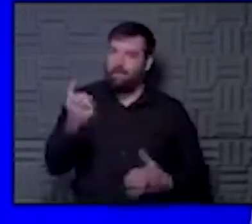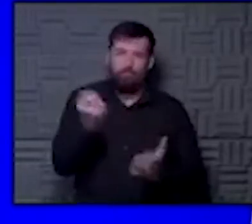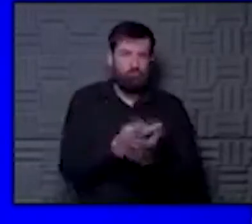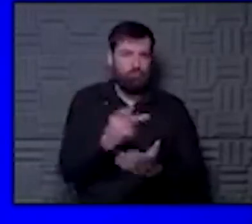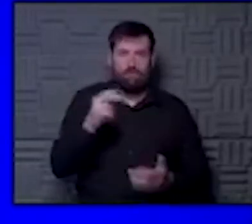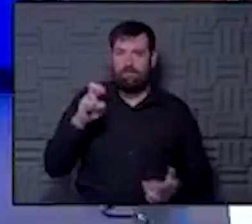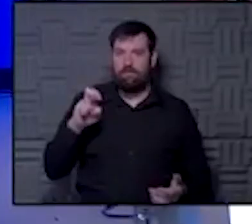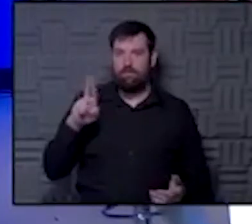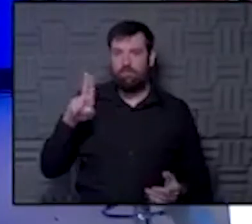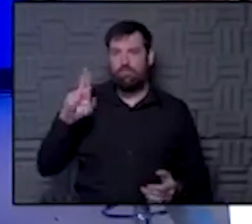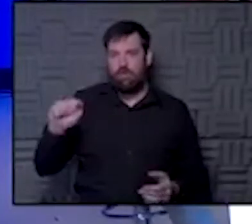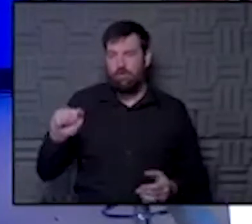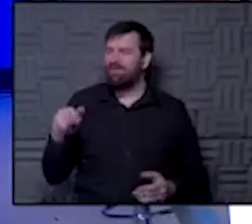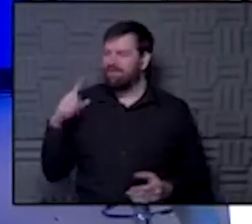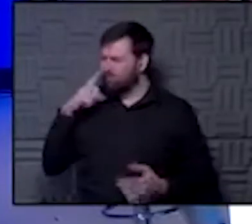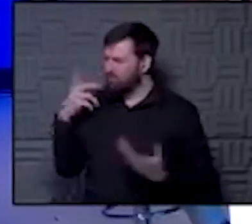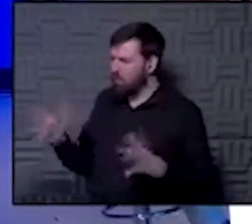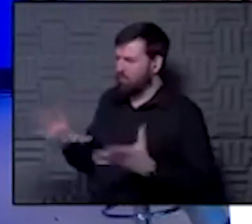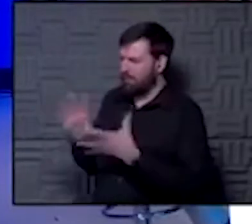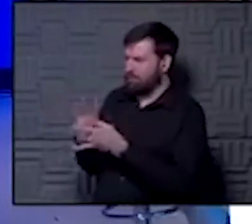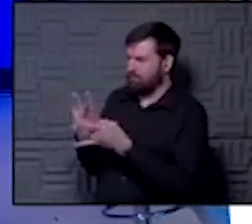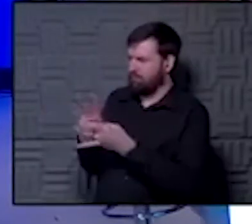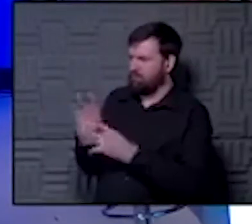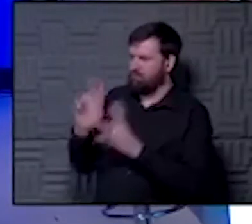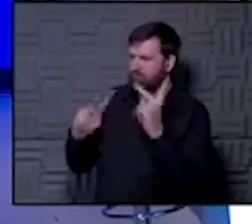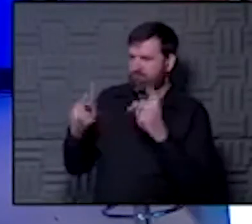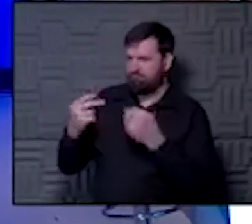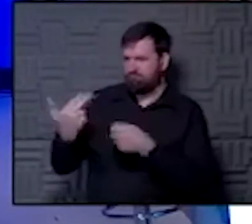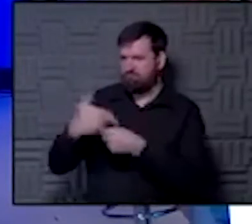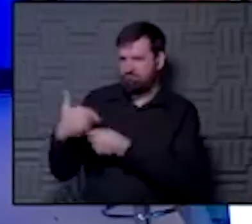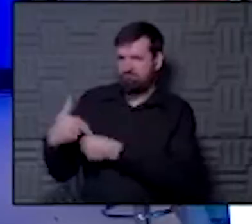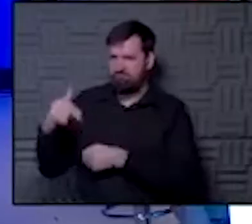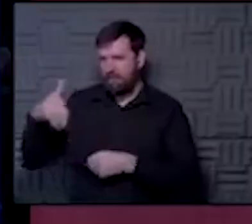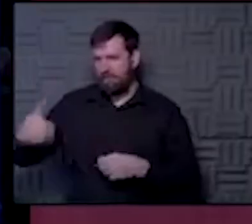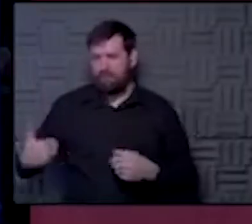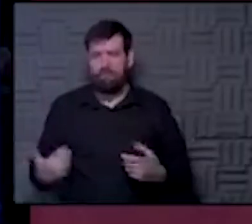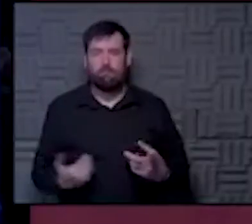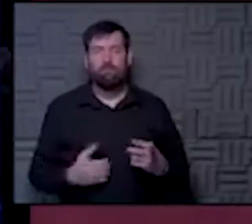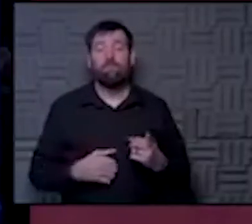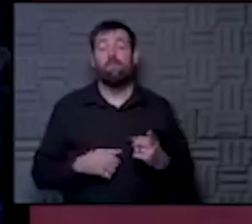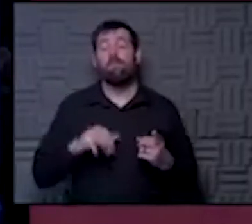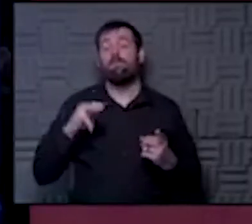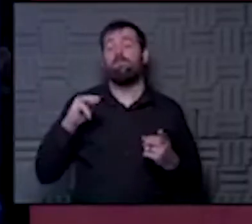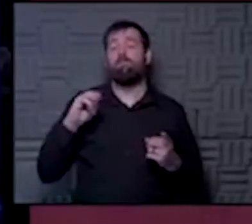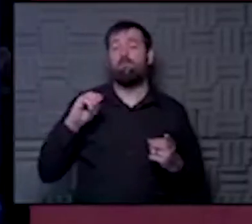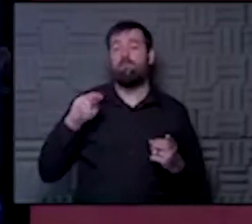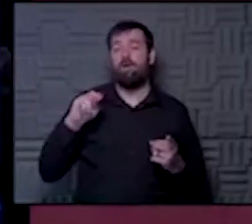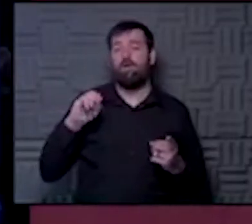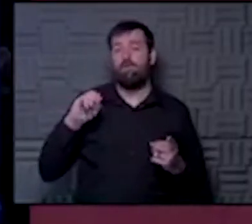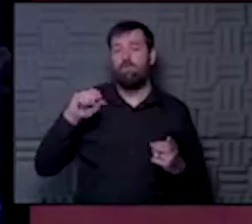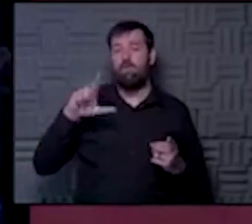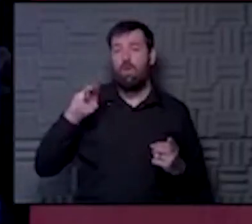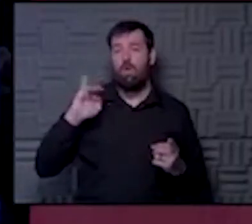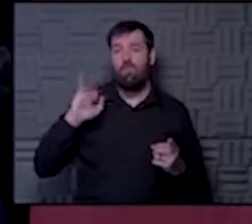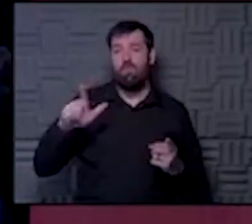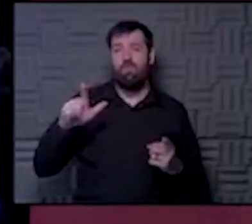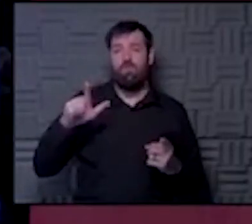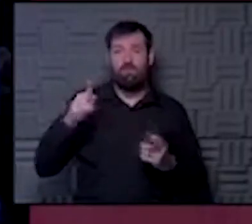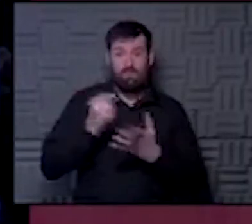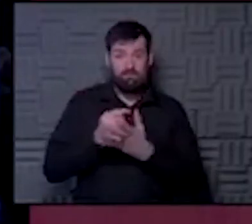So. And I think you addressed this, but people may be coming late. They want to know if the monoclonal antibody can be